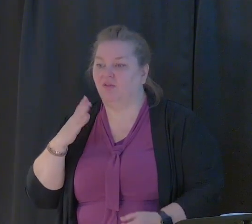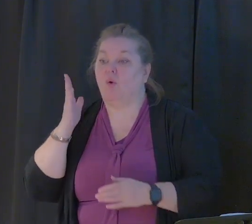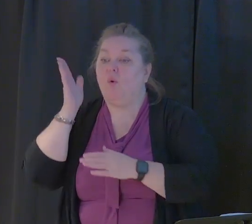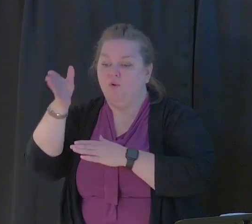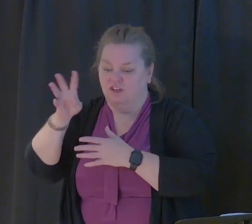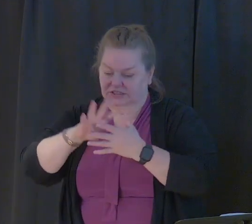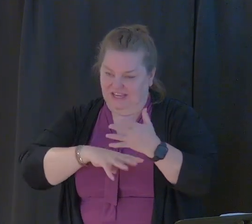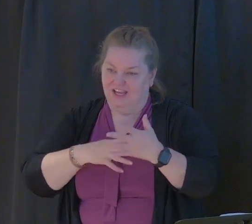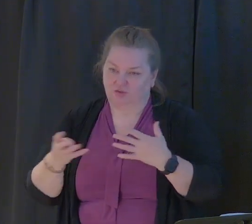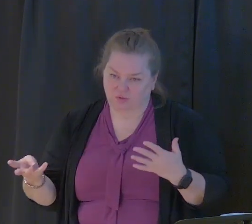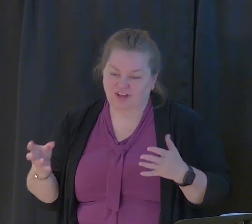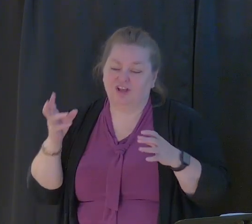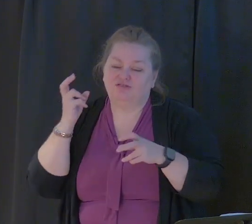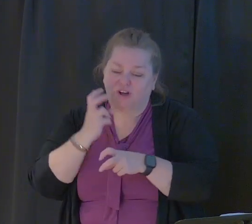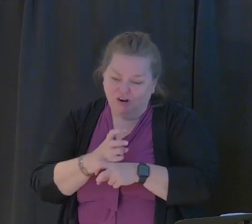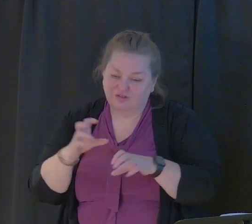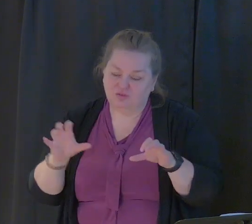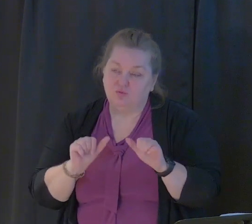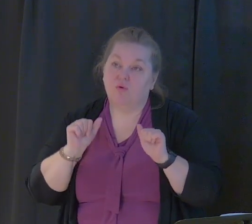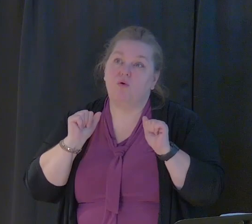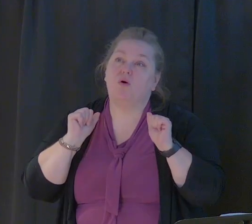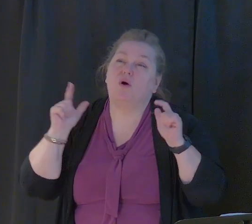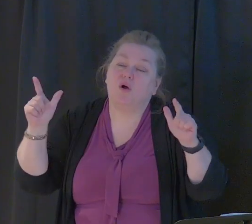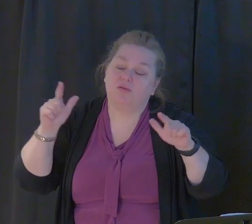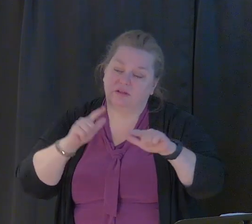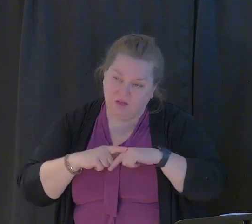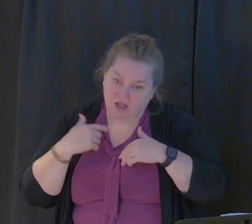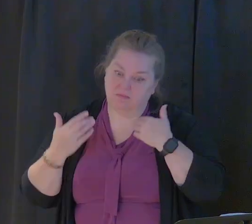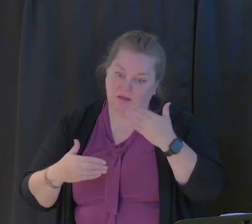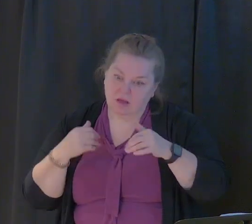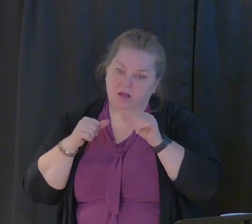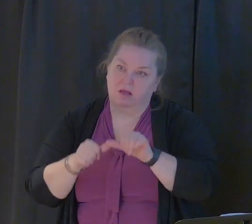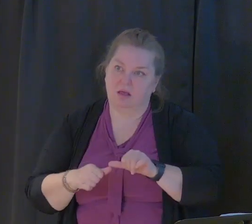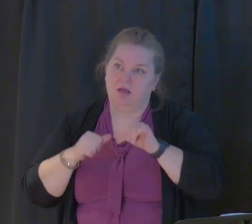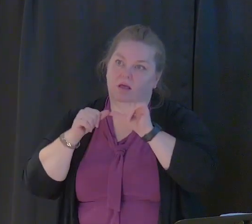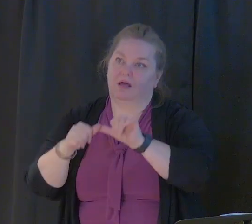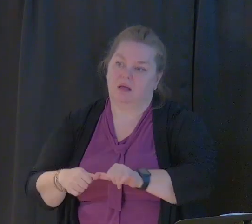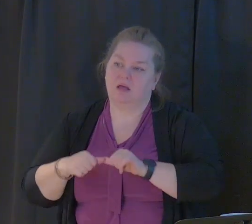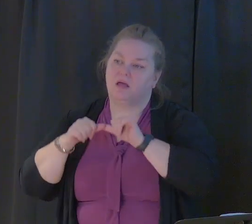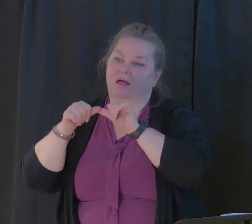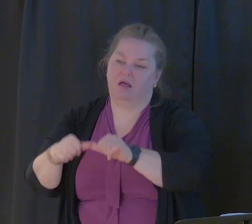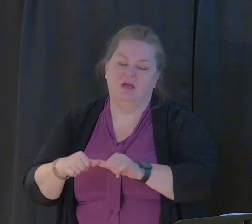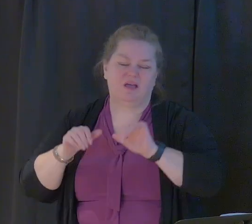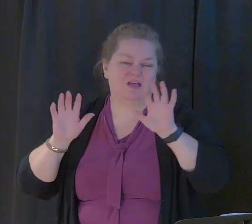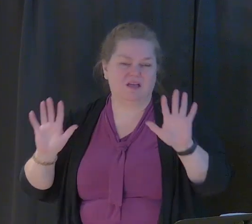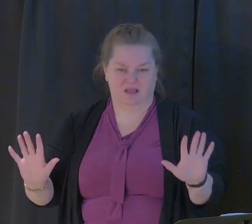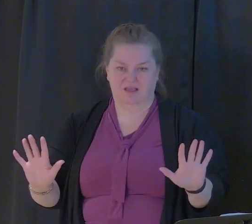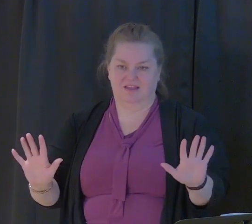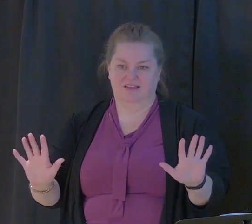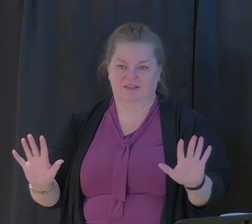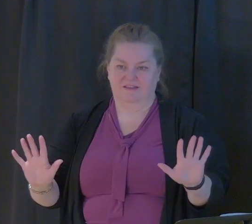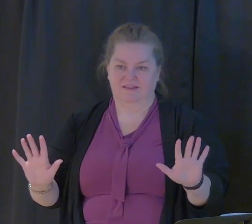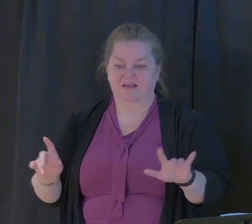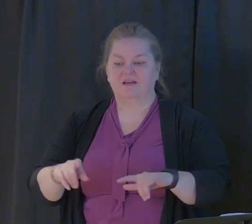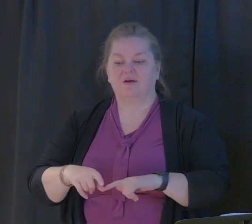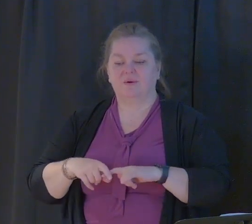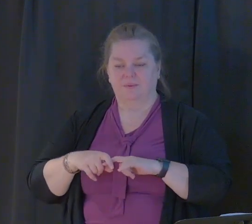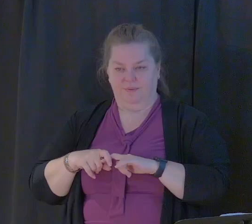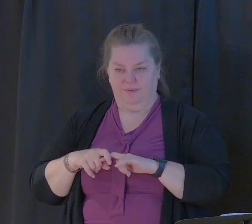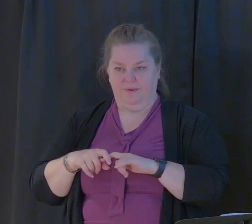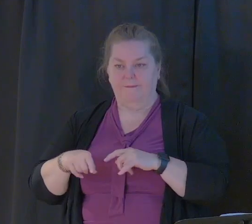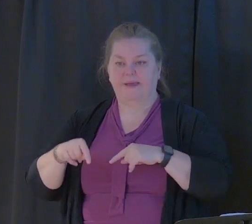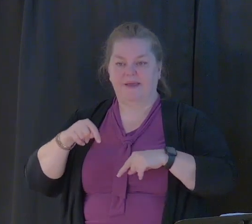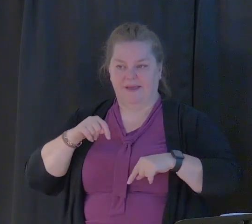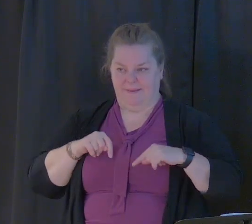hard to do it all the time. Elijah has just gained great momentum